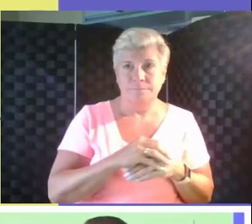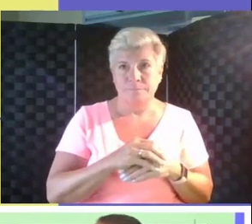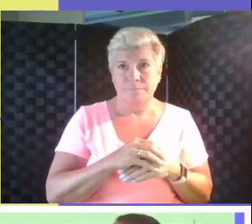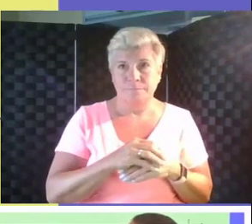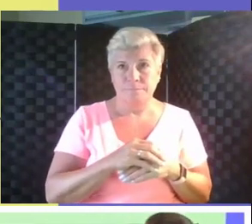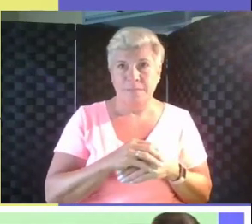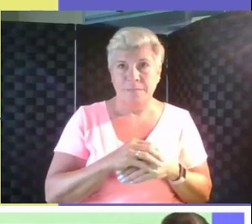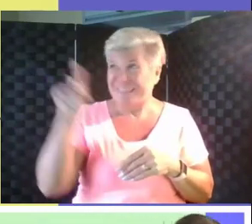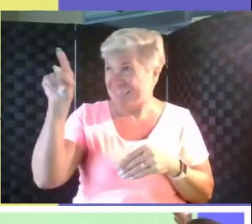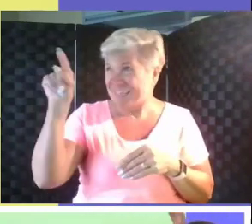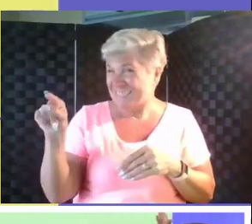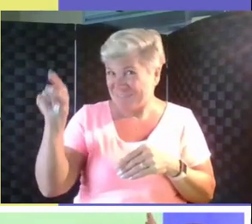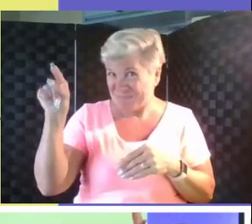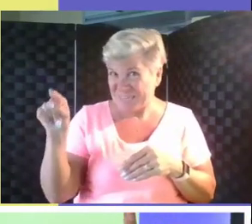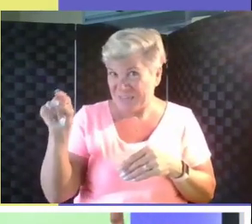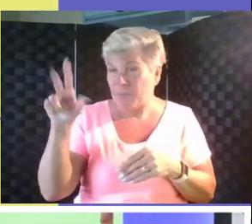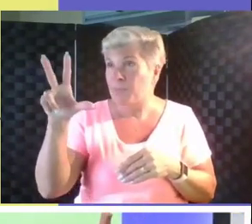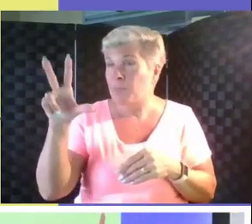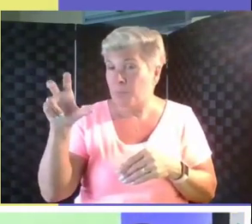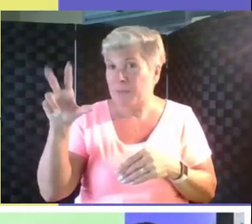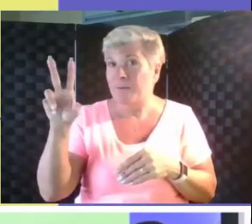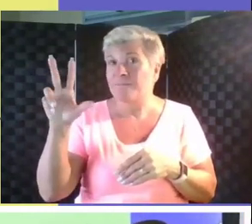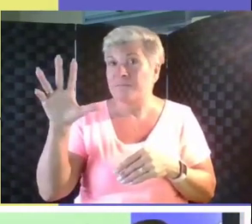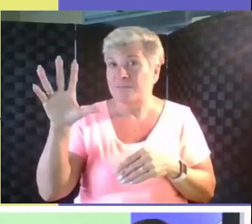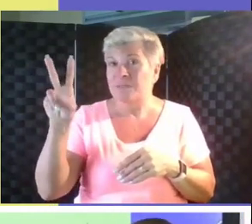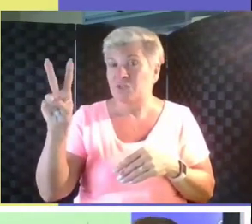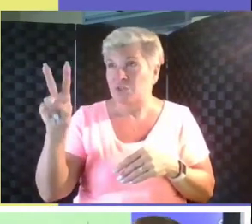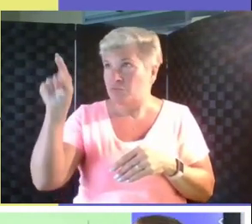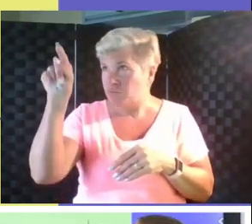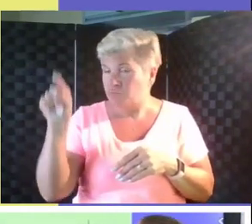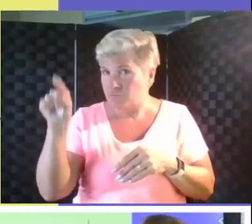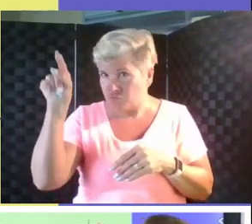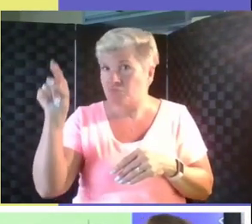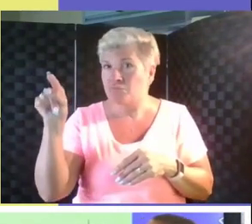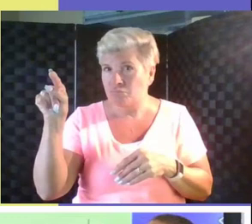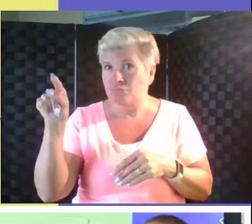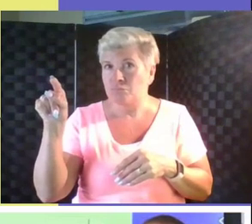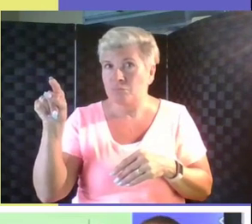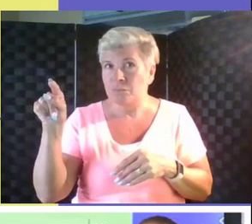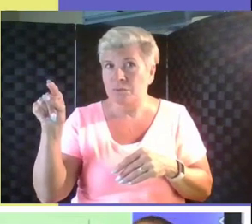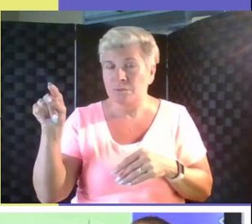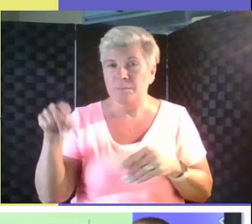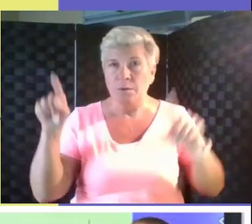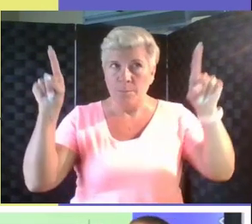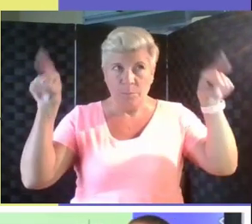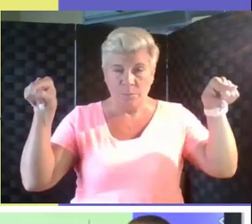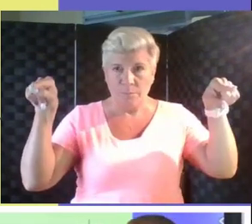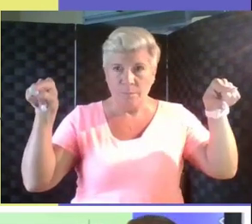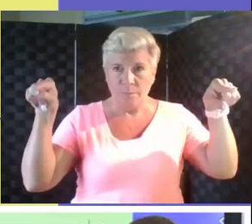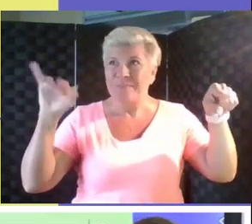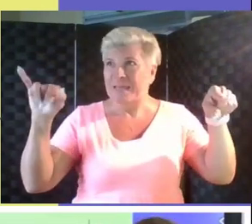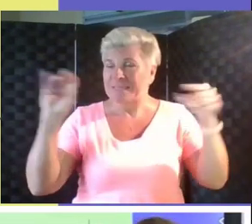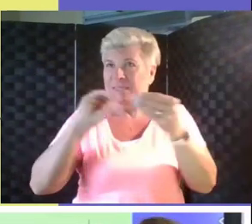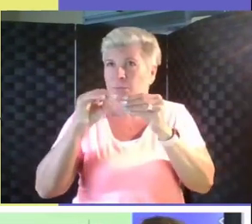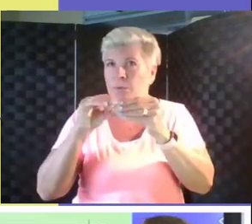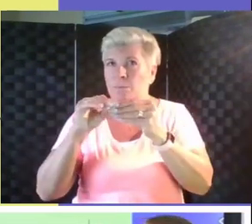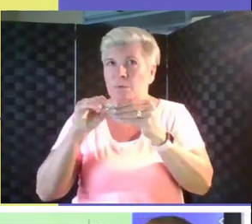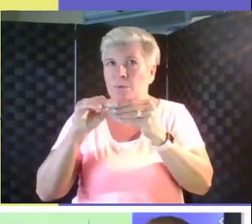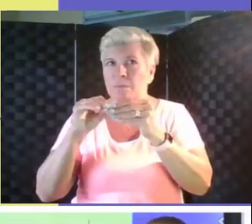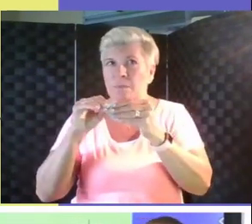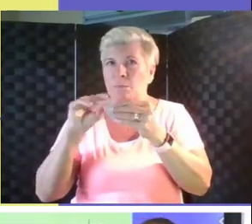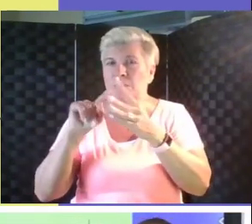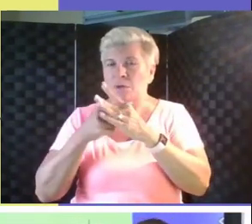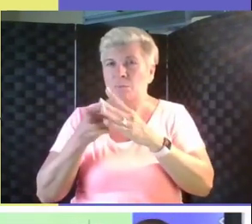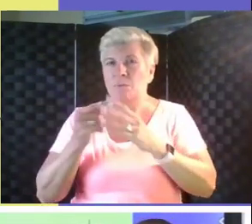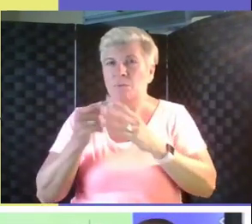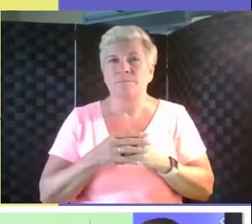197. At the end of your number line, all the way over on this right side, we're going to put our big number, the number we're subtracting from. So you're going to